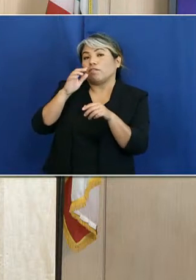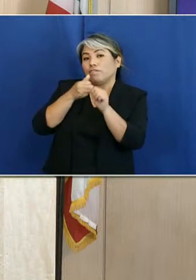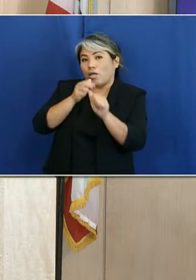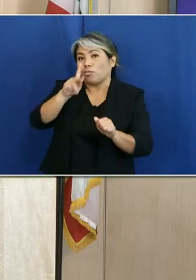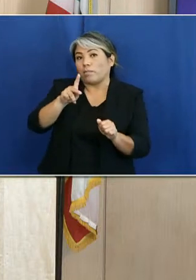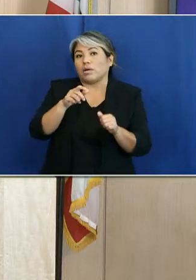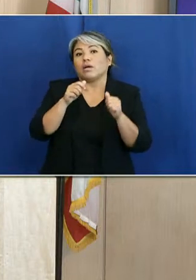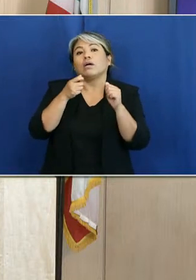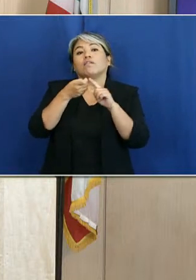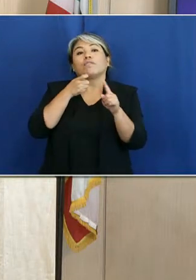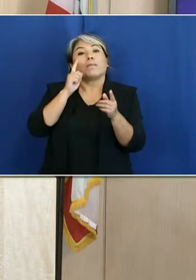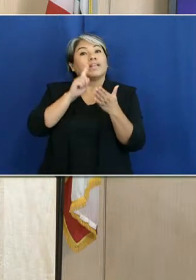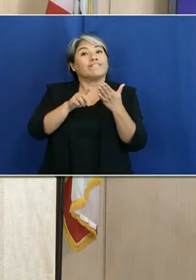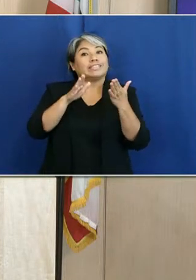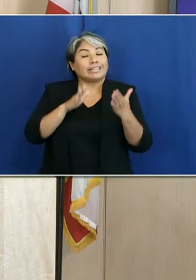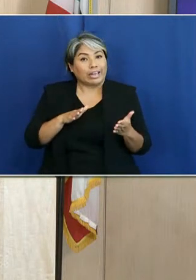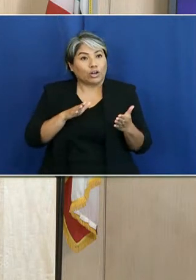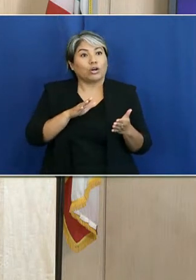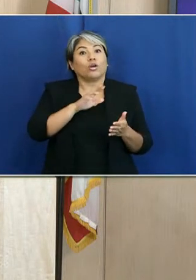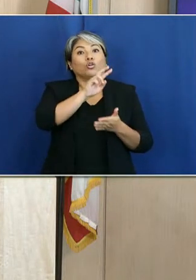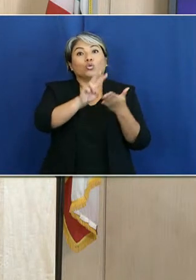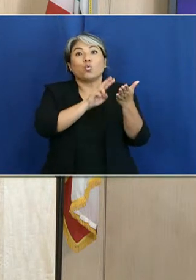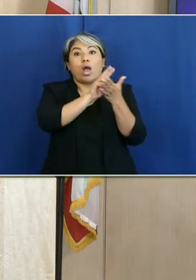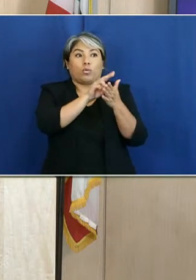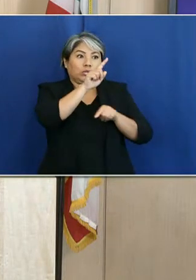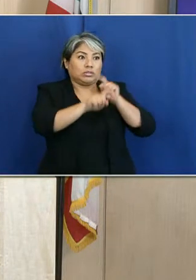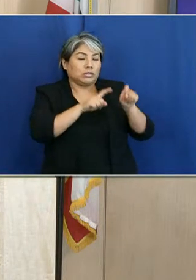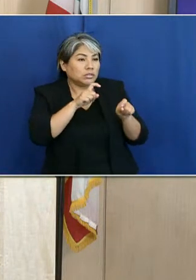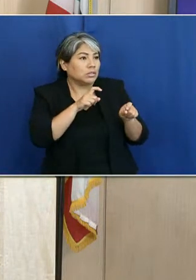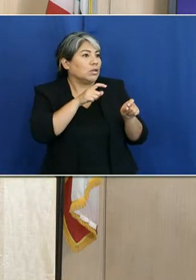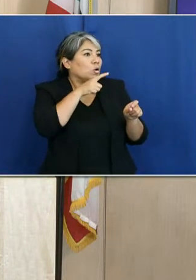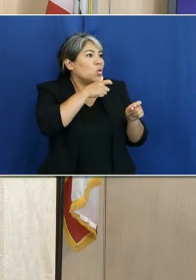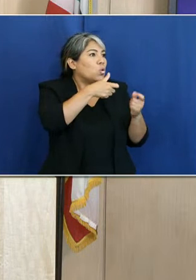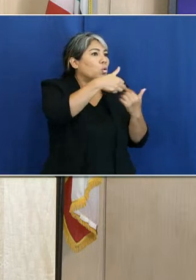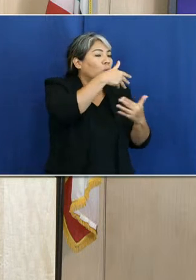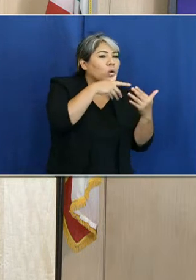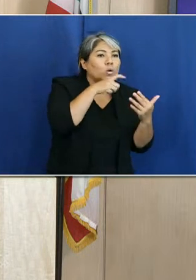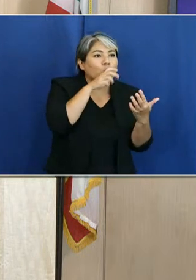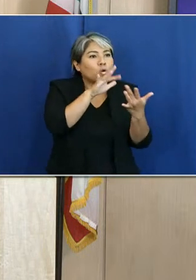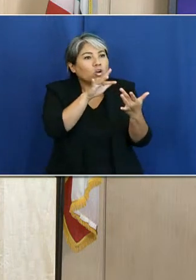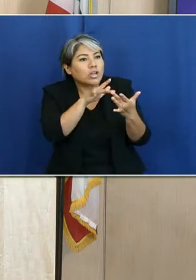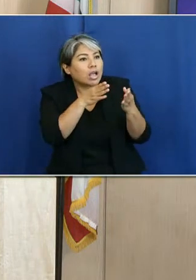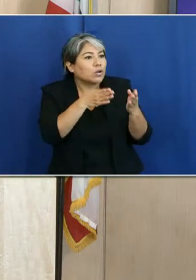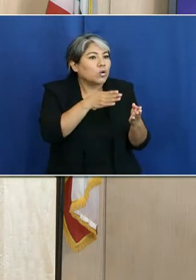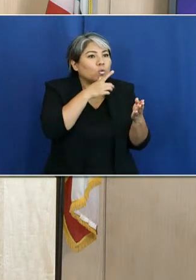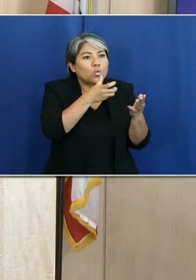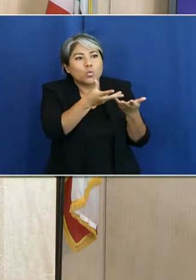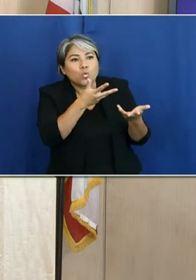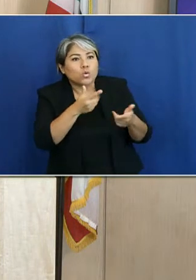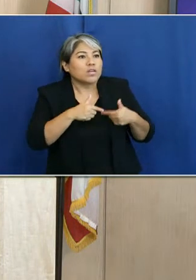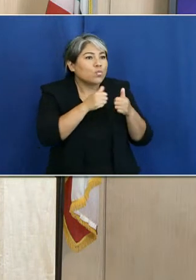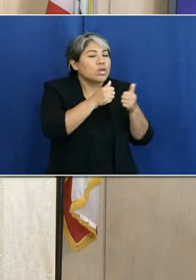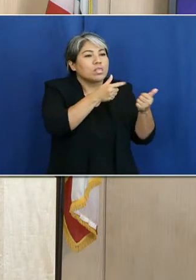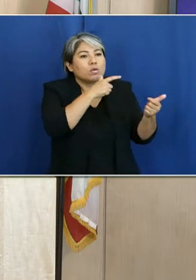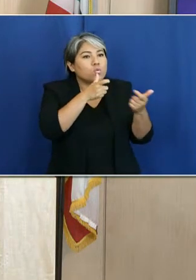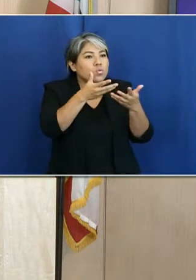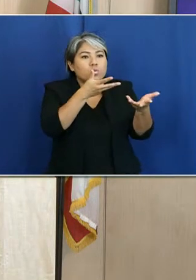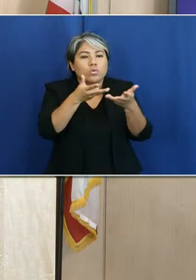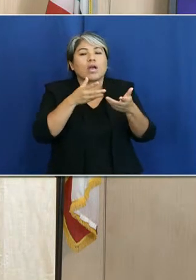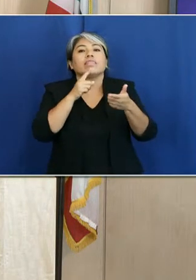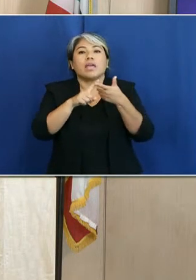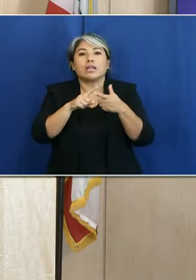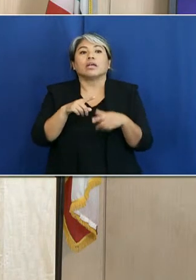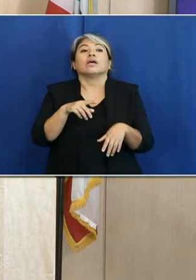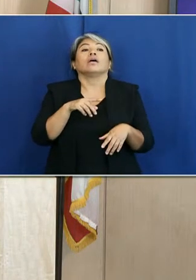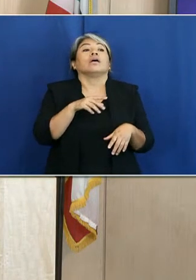they are interviewed for a period of 2 hours to find out who they were exposed to, who their contacts were, and then contacts will get a